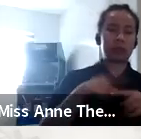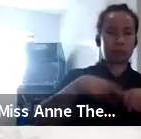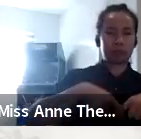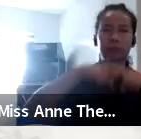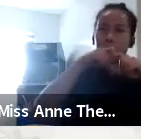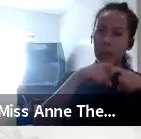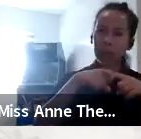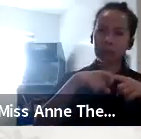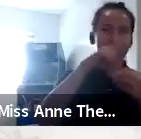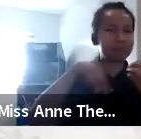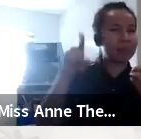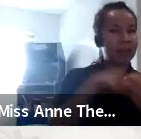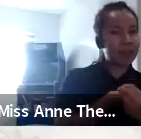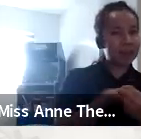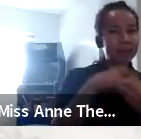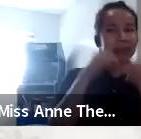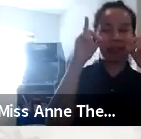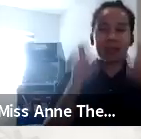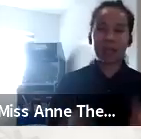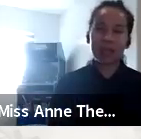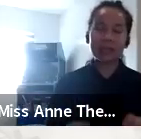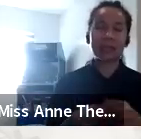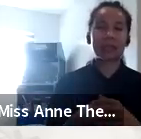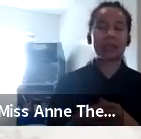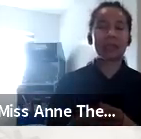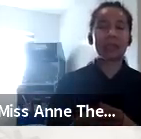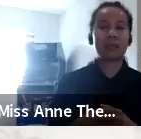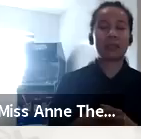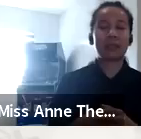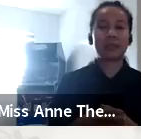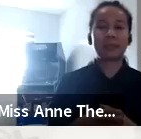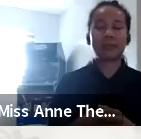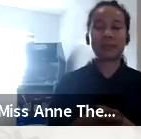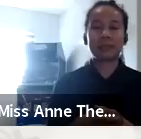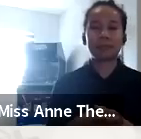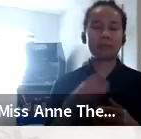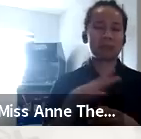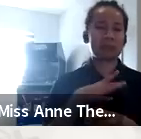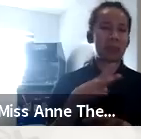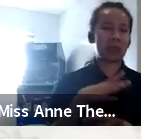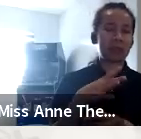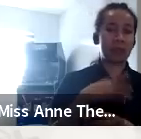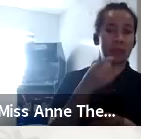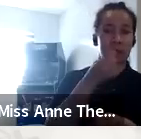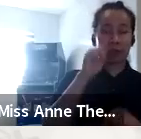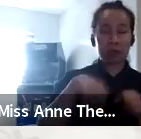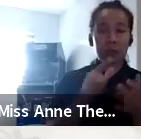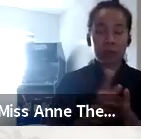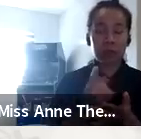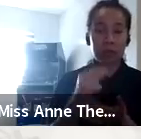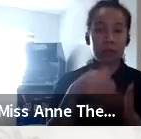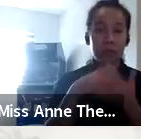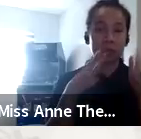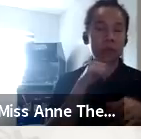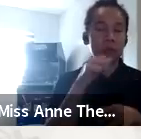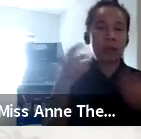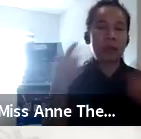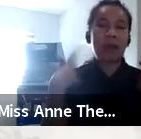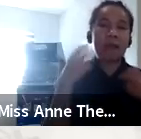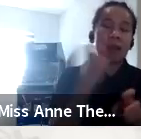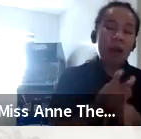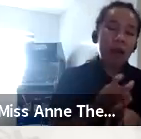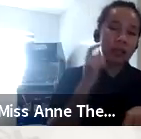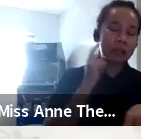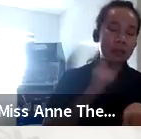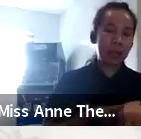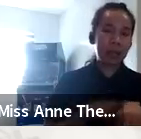It's okay to postpone some of the exams so that the learners will not have a hard time